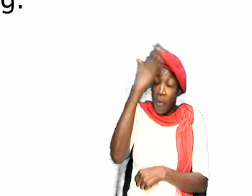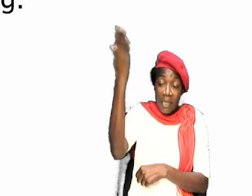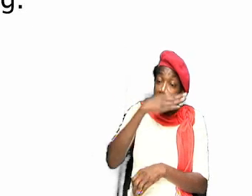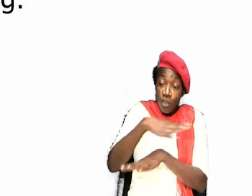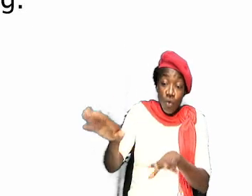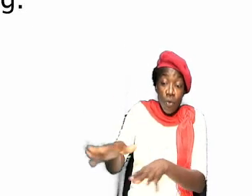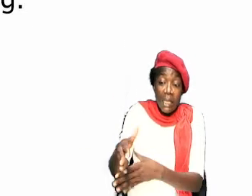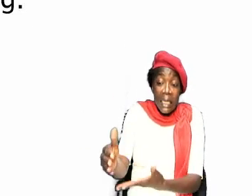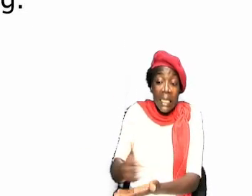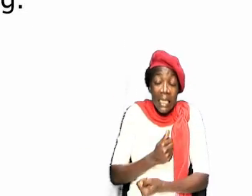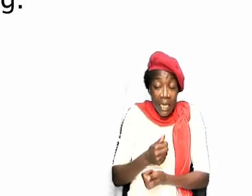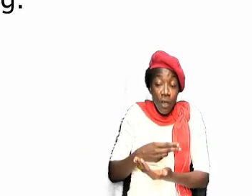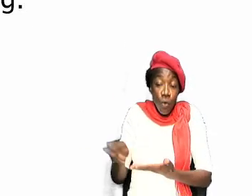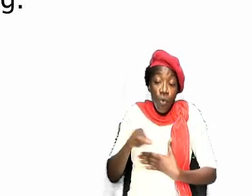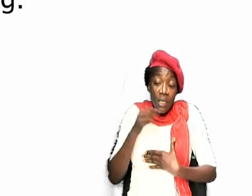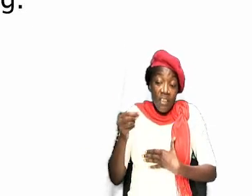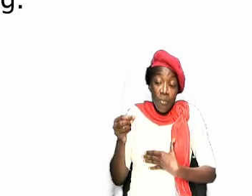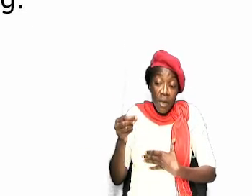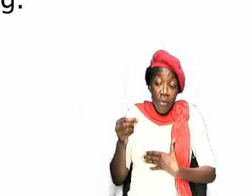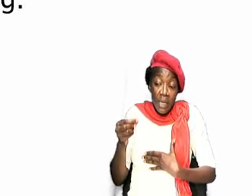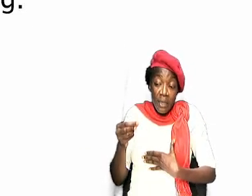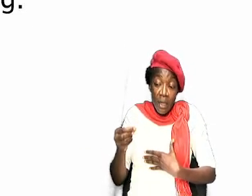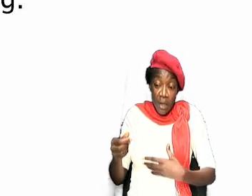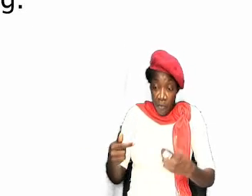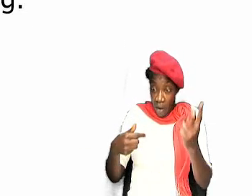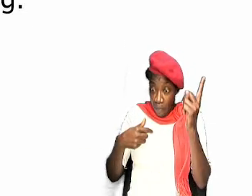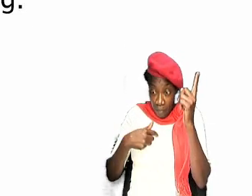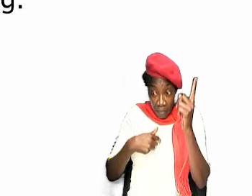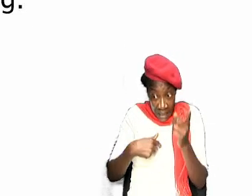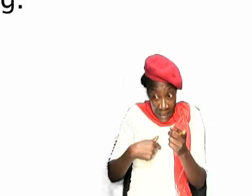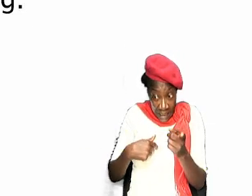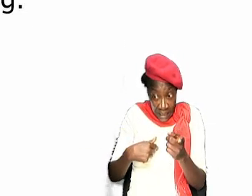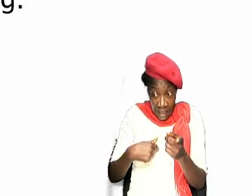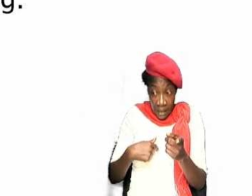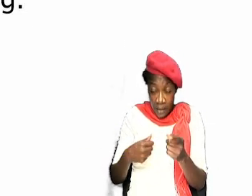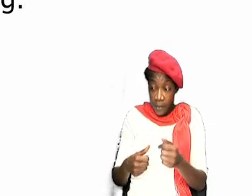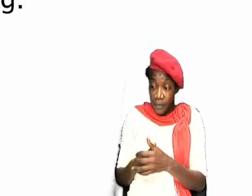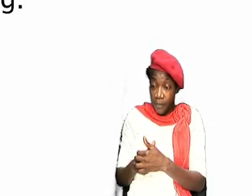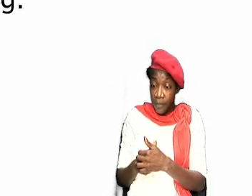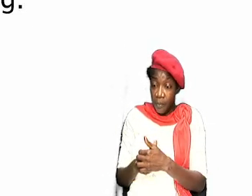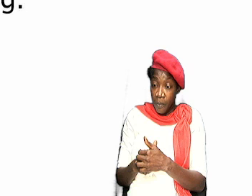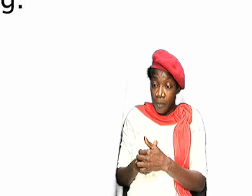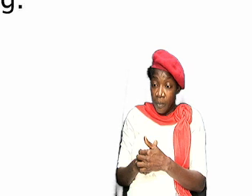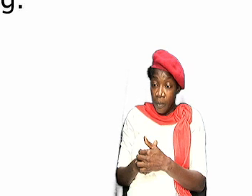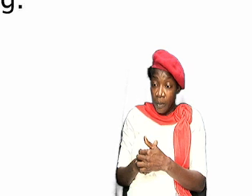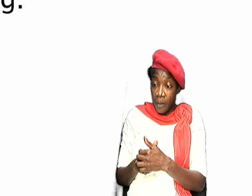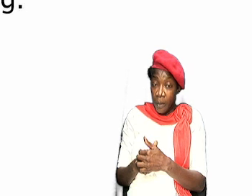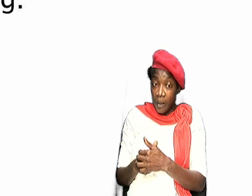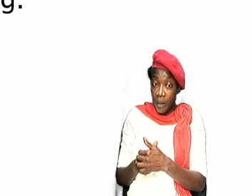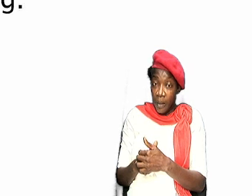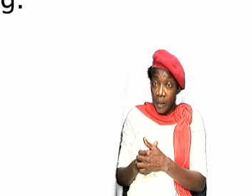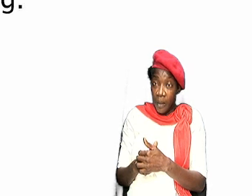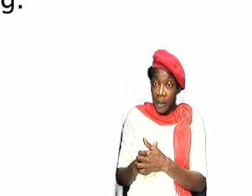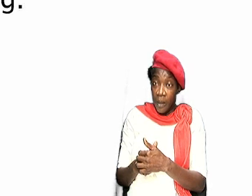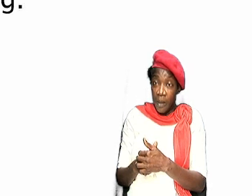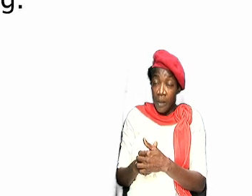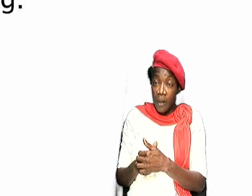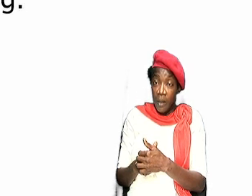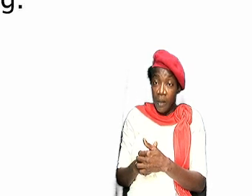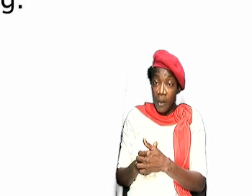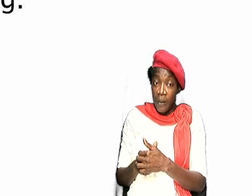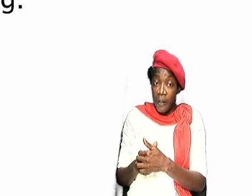So the rejection was a serious one, and it meant that the Lord would depart from him. So let